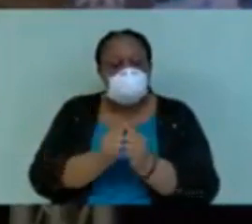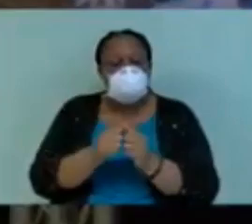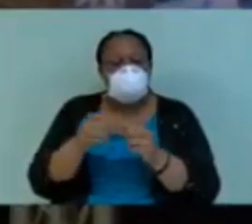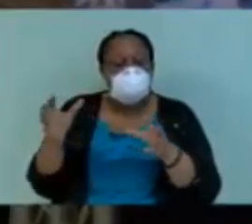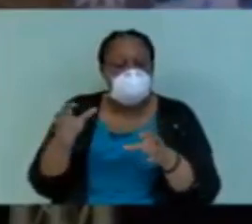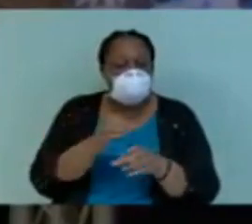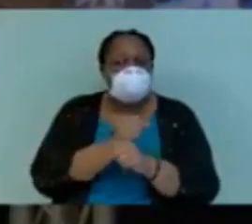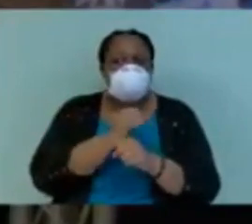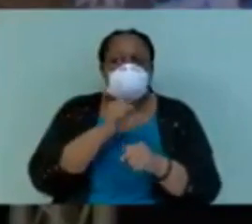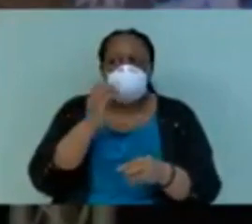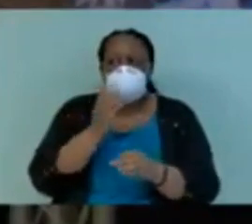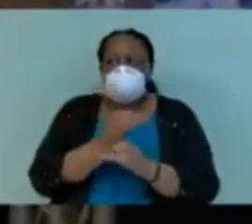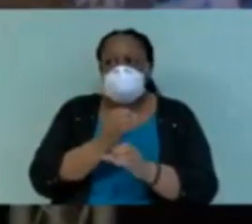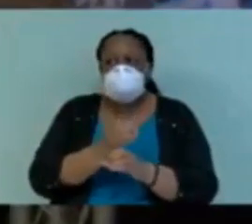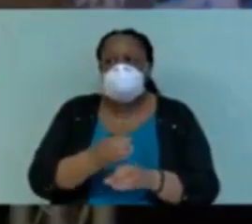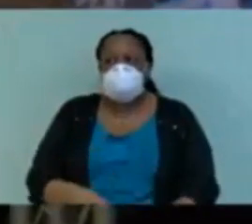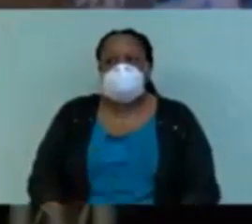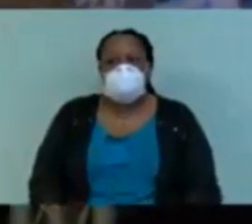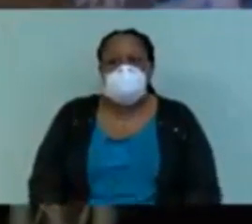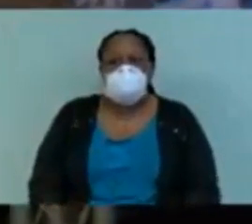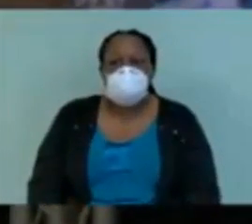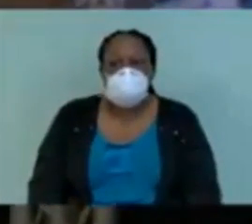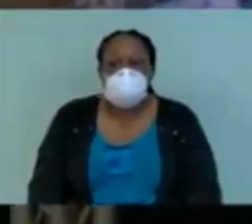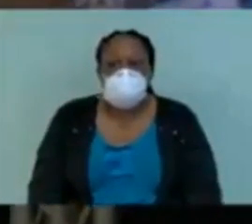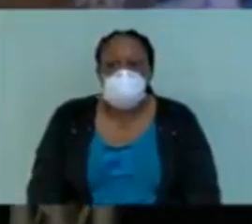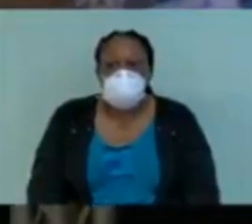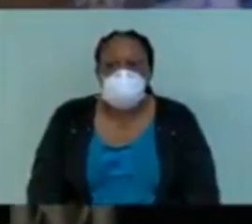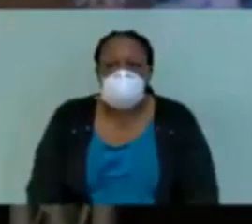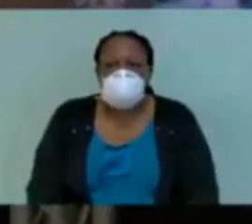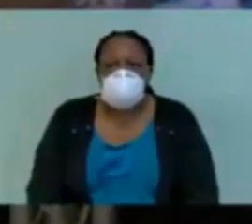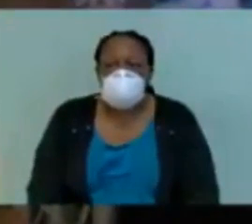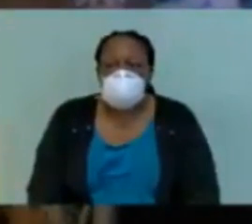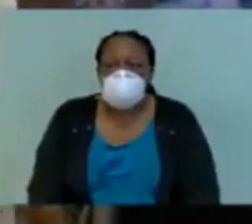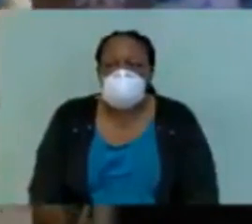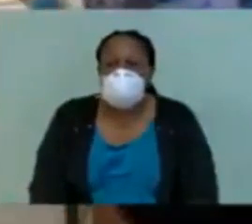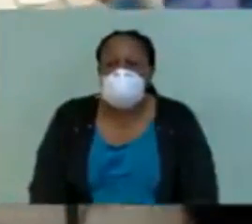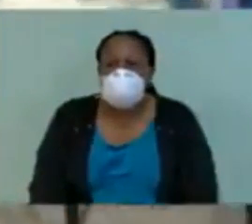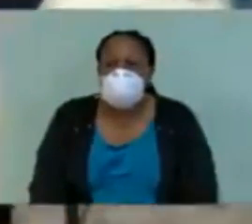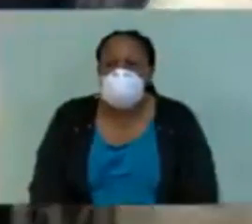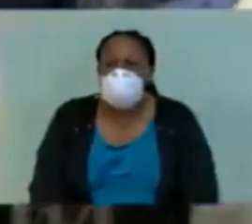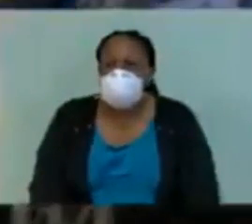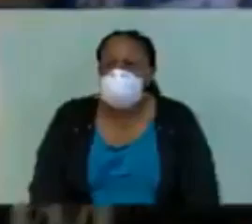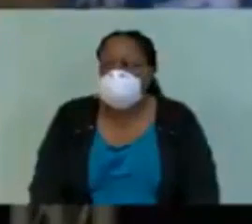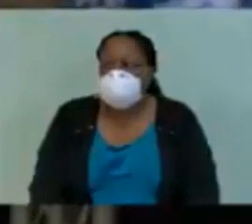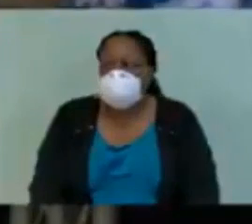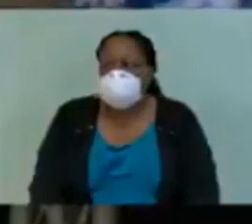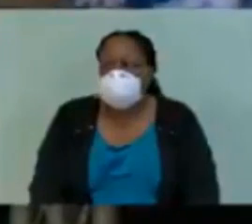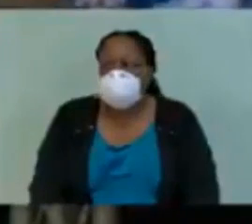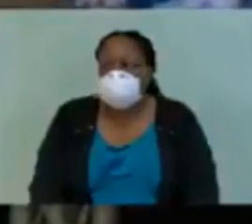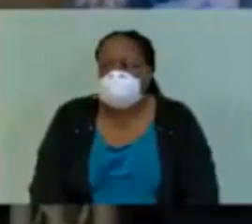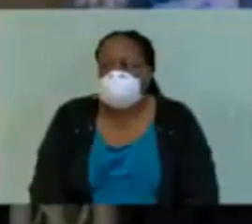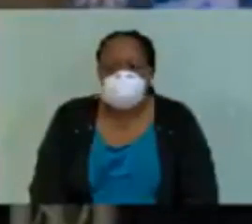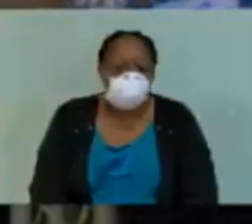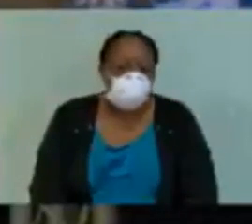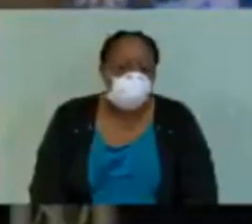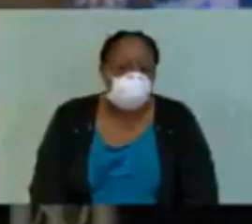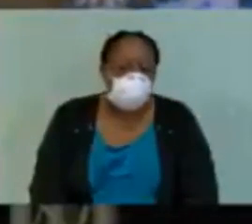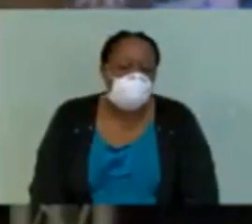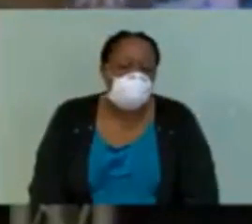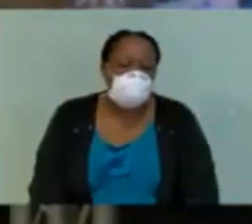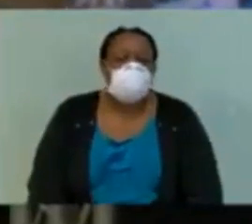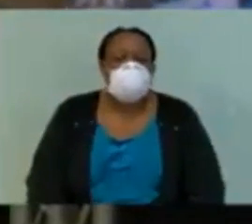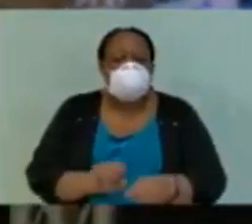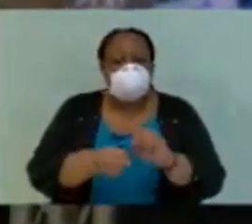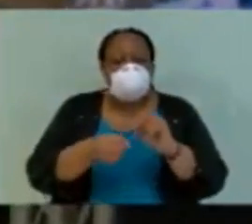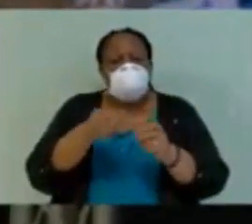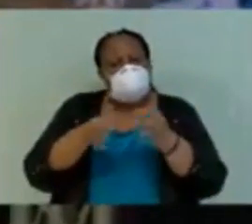to do, if they have a concern, they can come to the comptroller's office and discuss their individual difficulties, and we'll